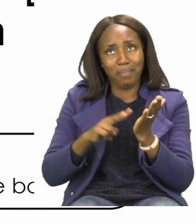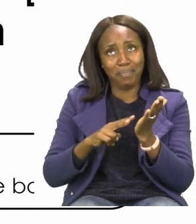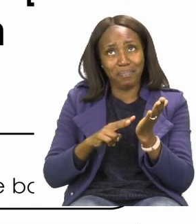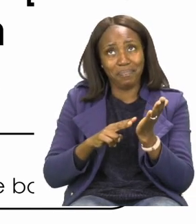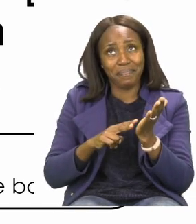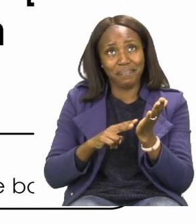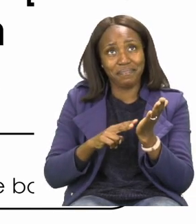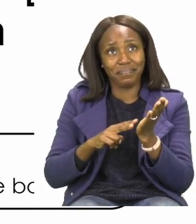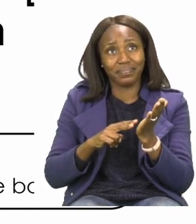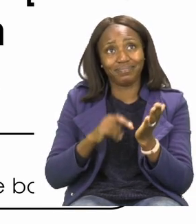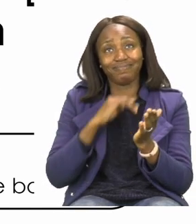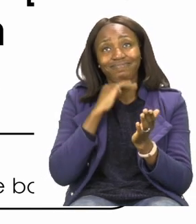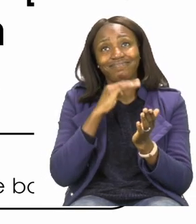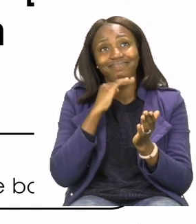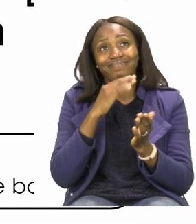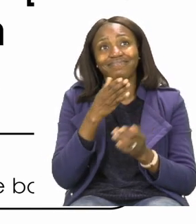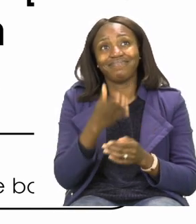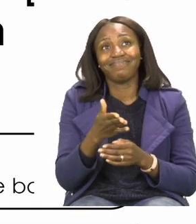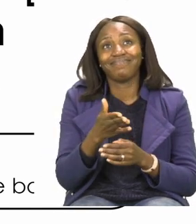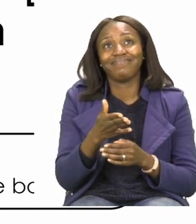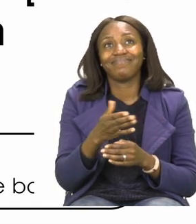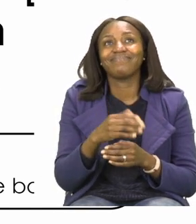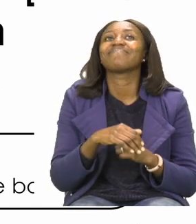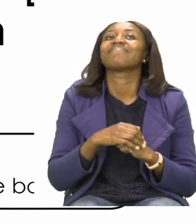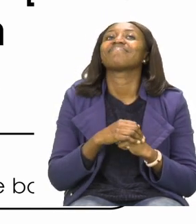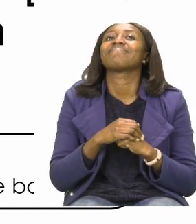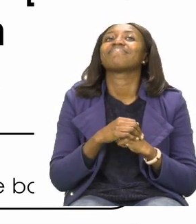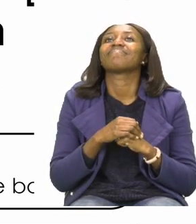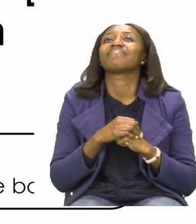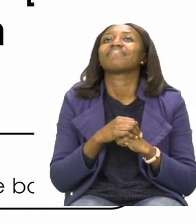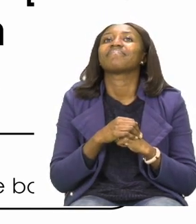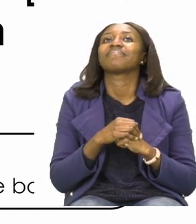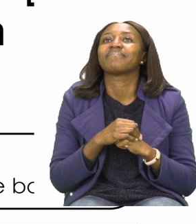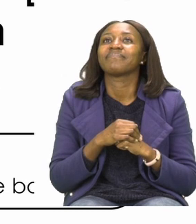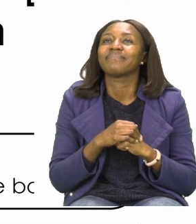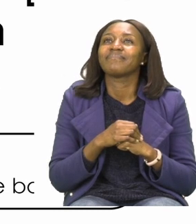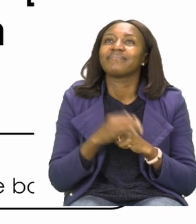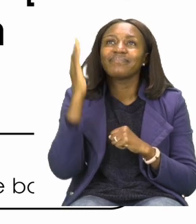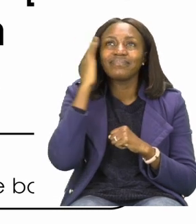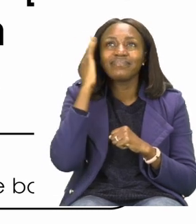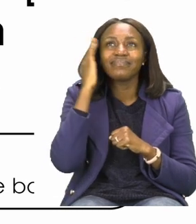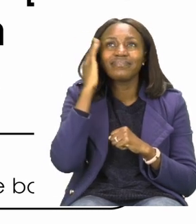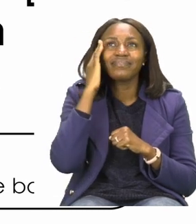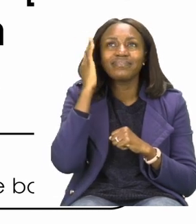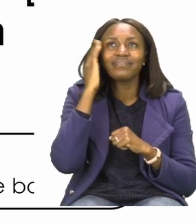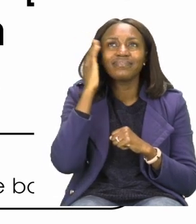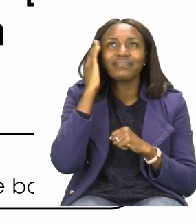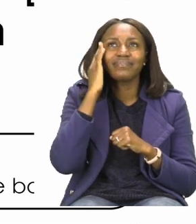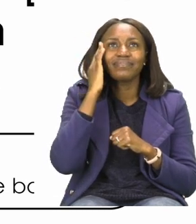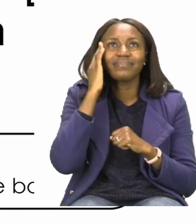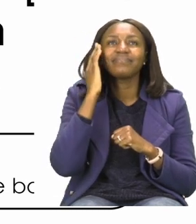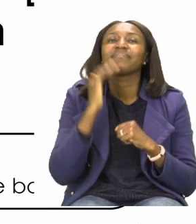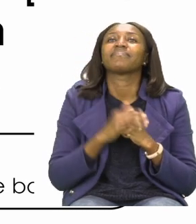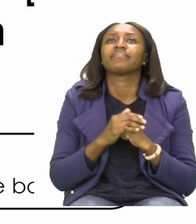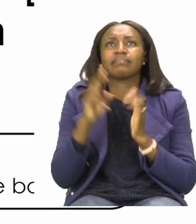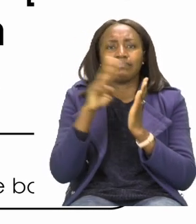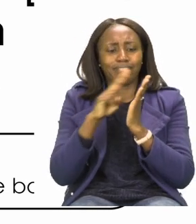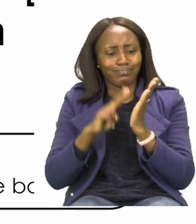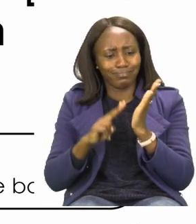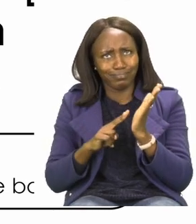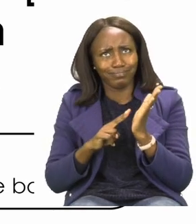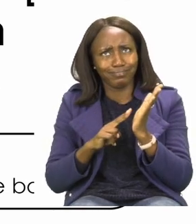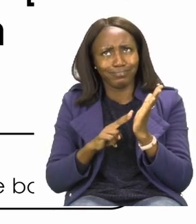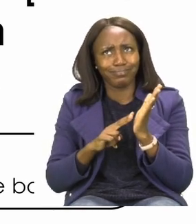a reading comprehension. Now, as you know, when we read our comprehensions, we read them